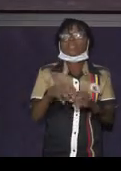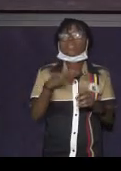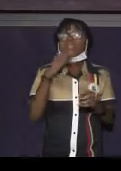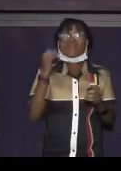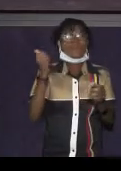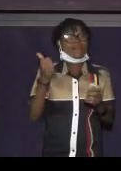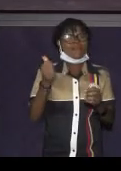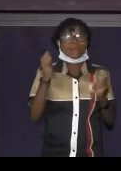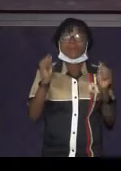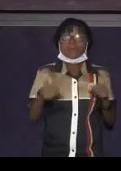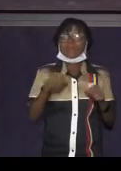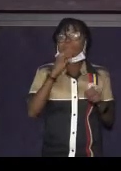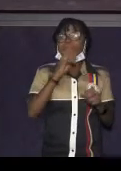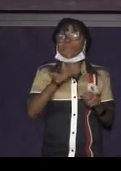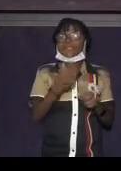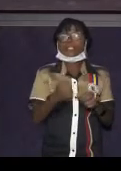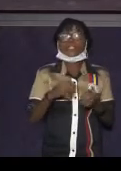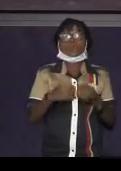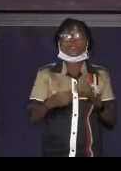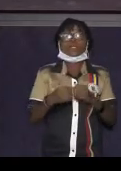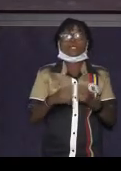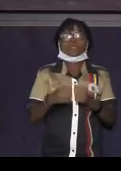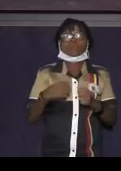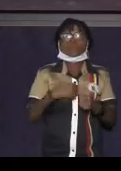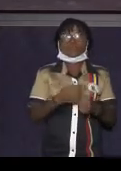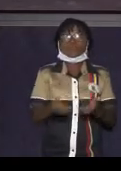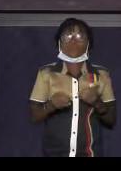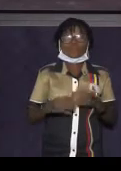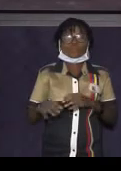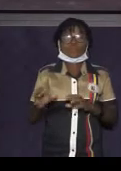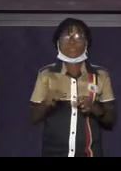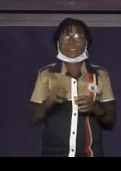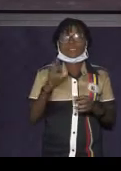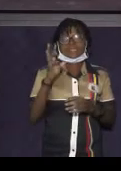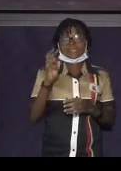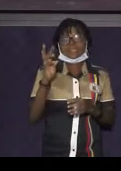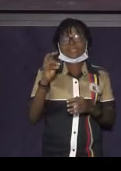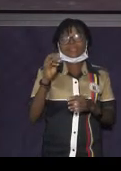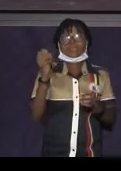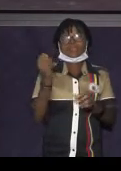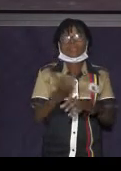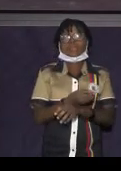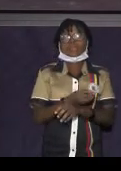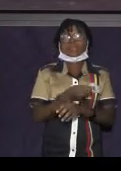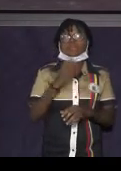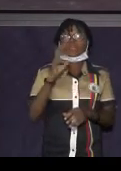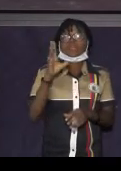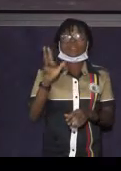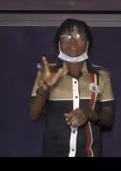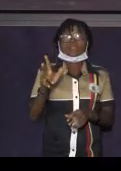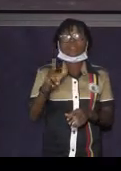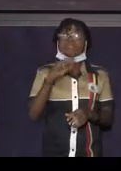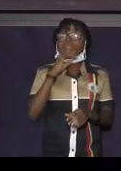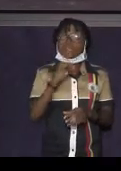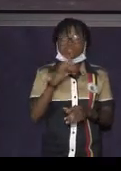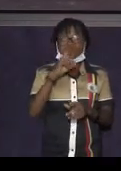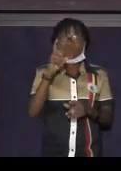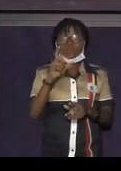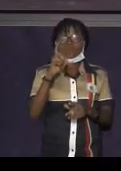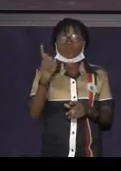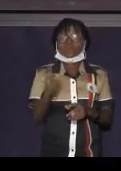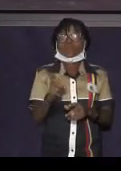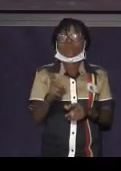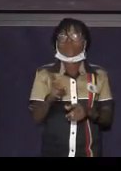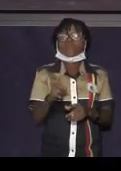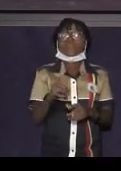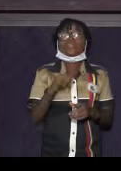be any number that we want it to be. So in this case, 16 times 3 is what? 16 times 3